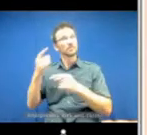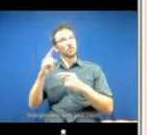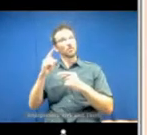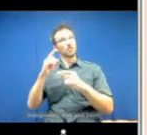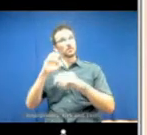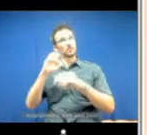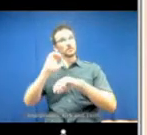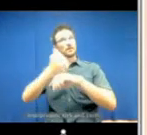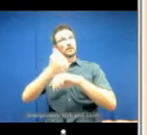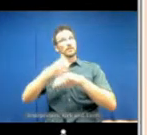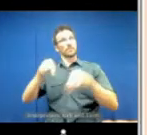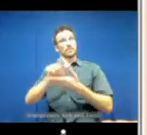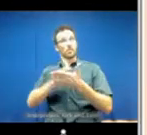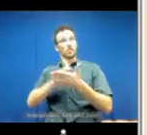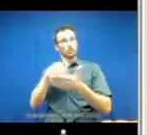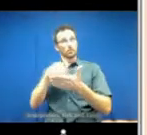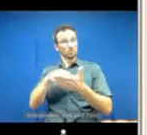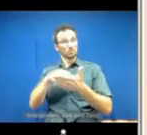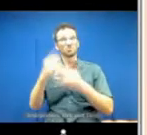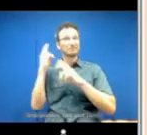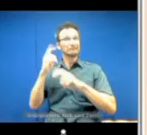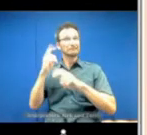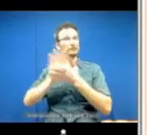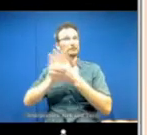Is there any reason why you shouldn't be deposed today?